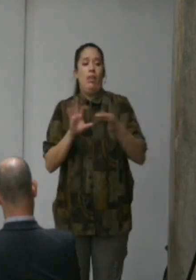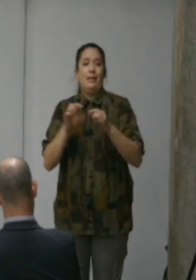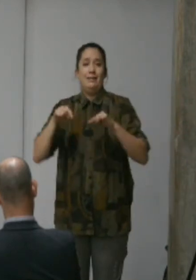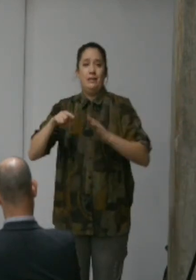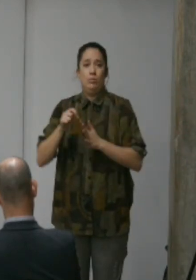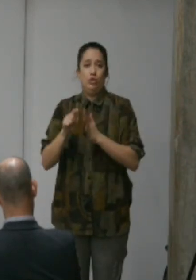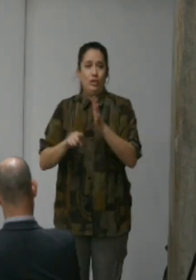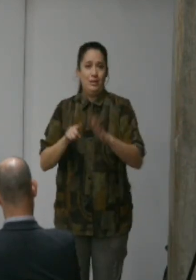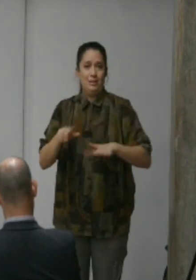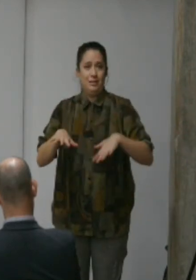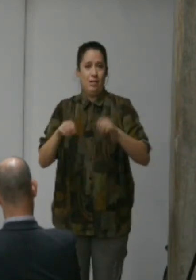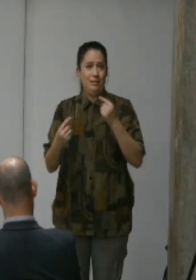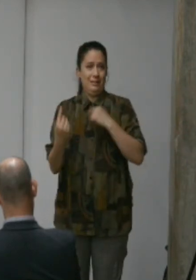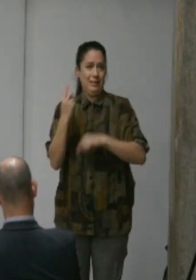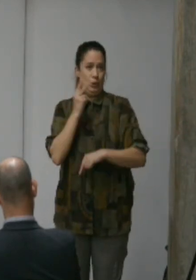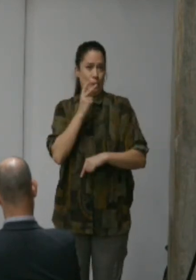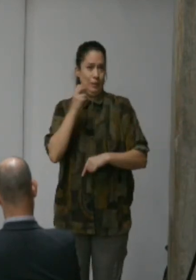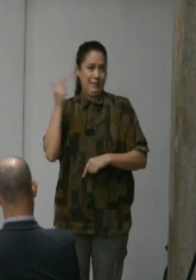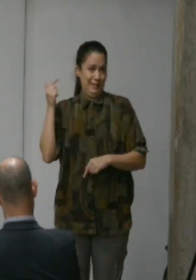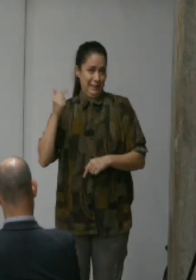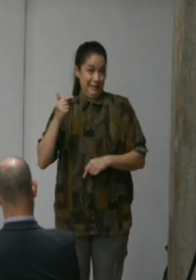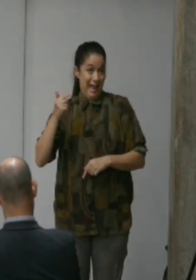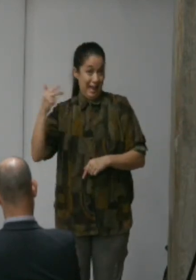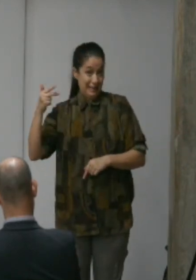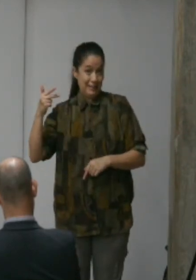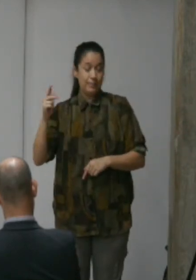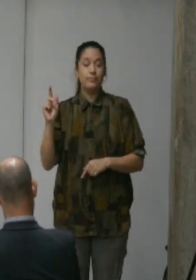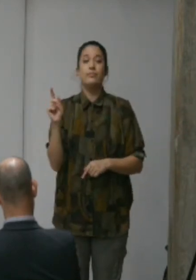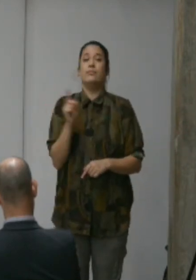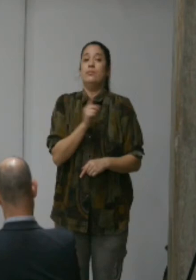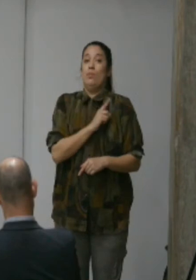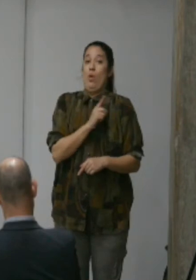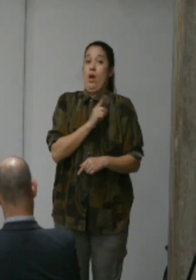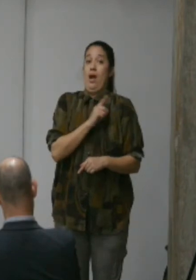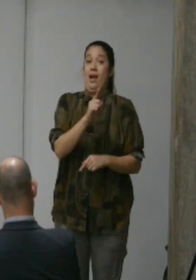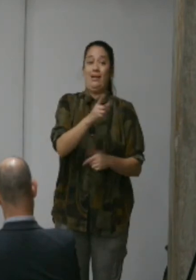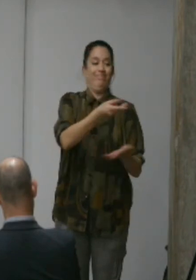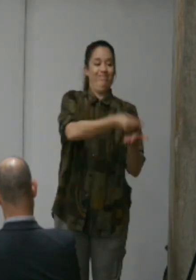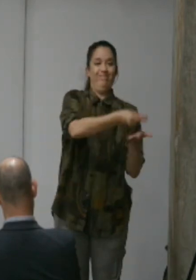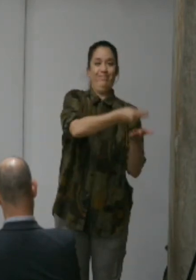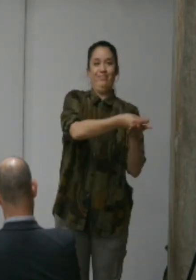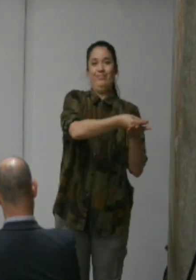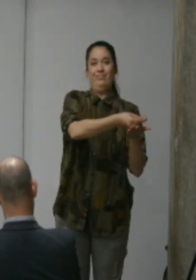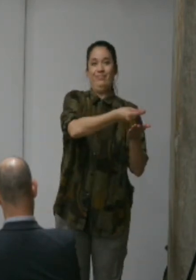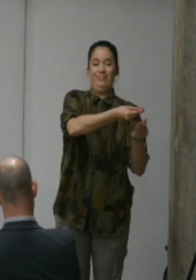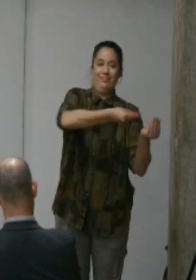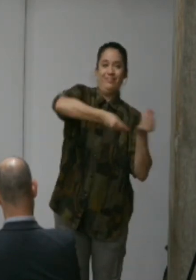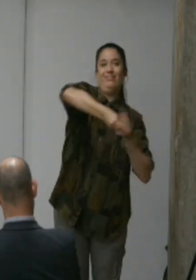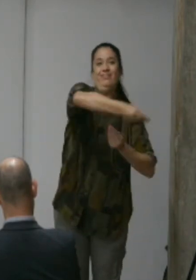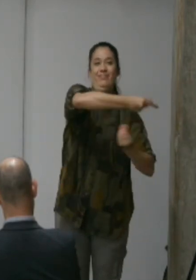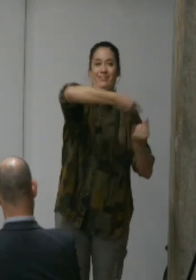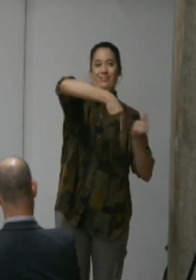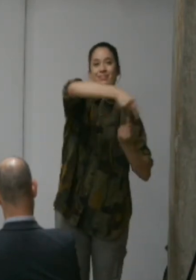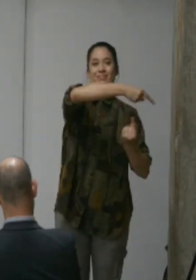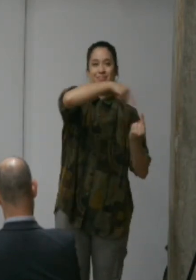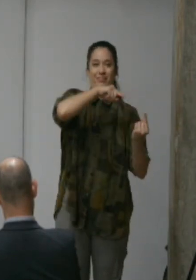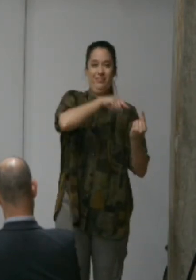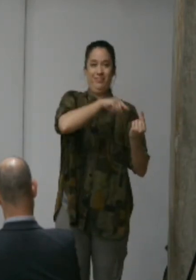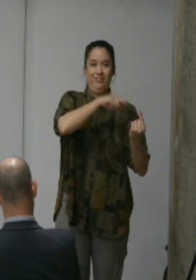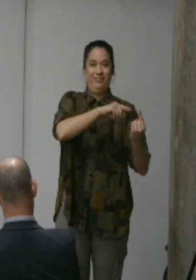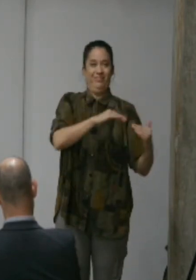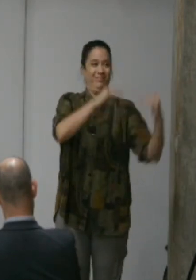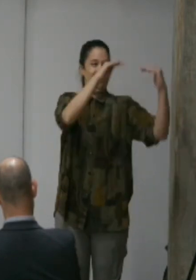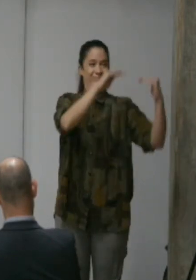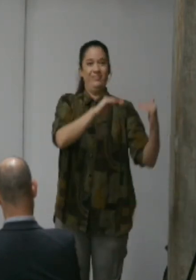the kind of guise of austerity. But for others, and particularly for many racialized folks, that violence was